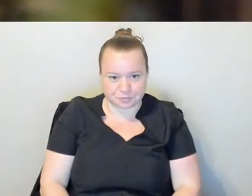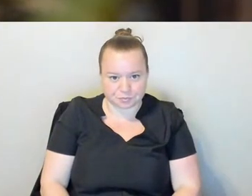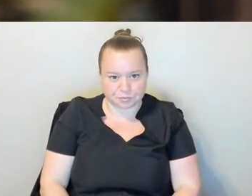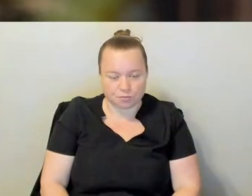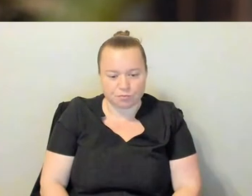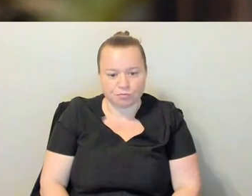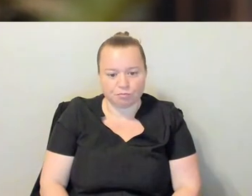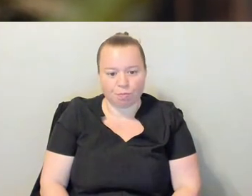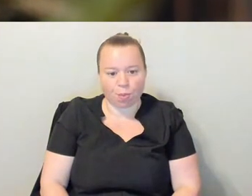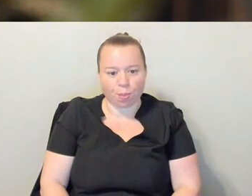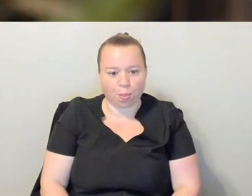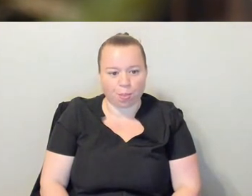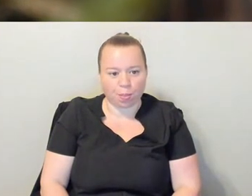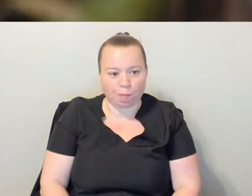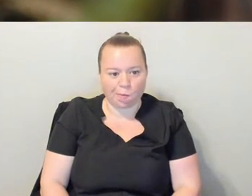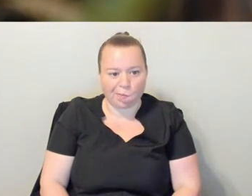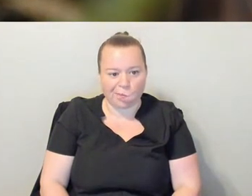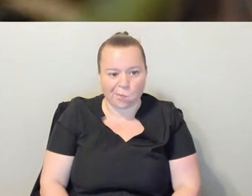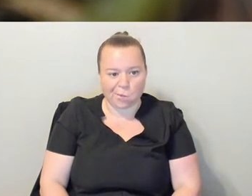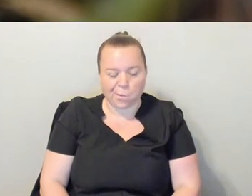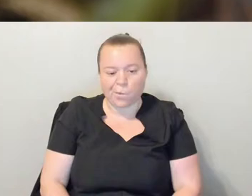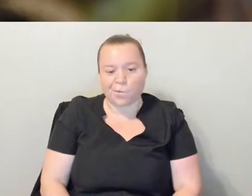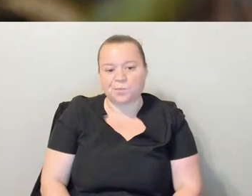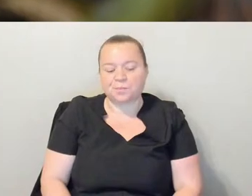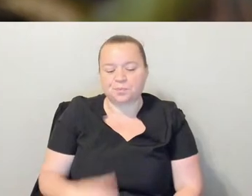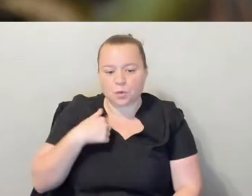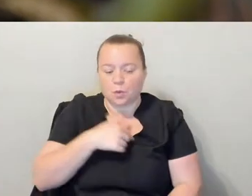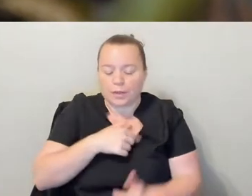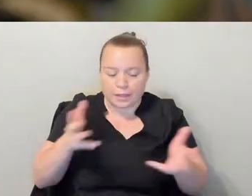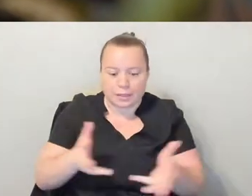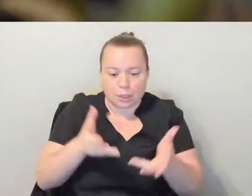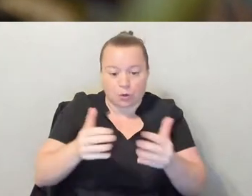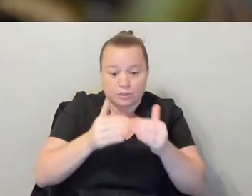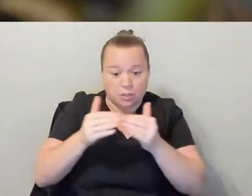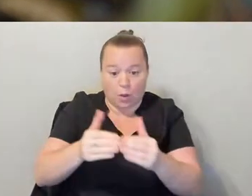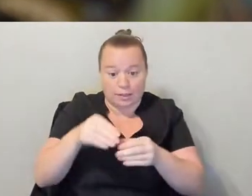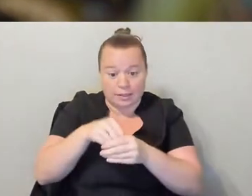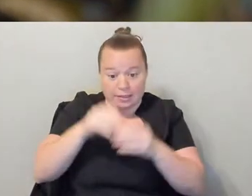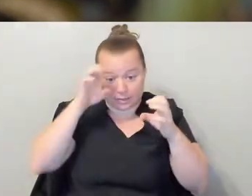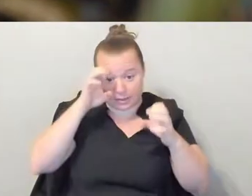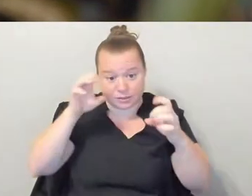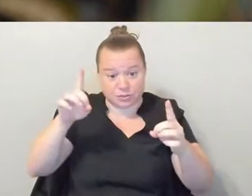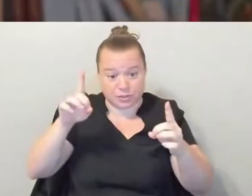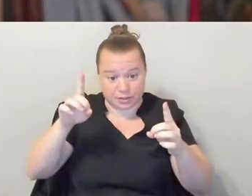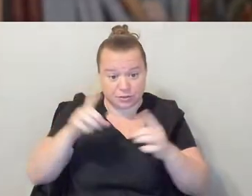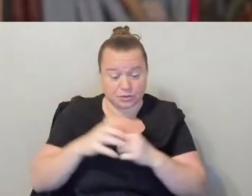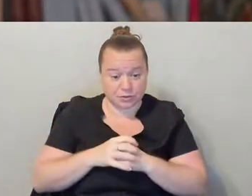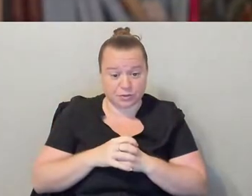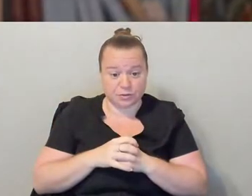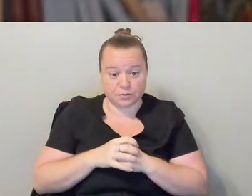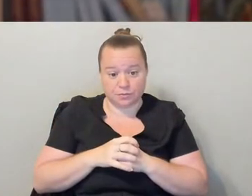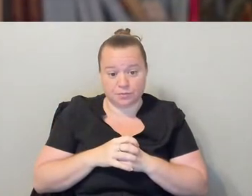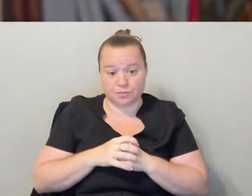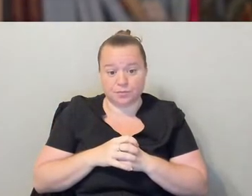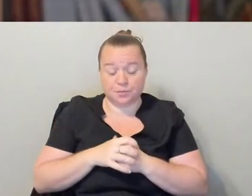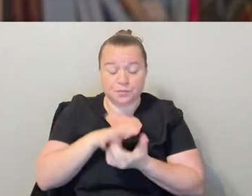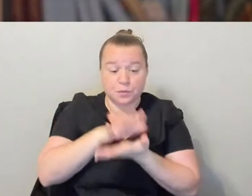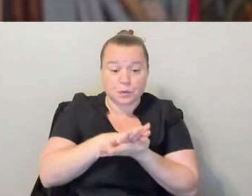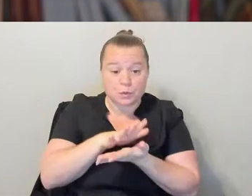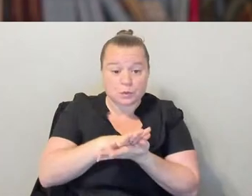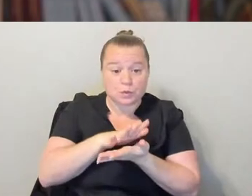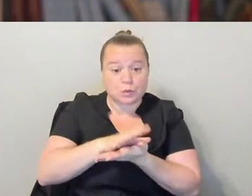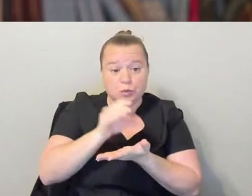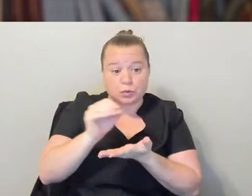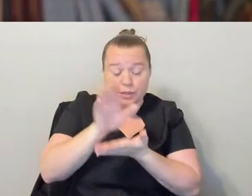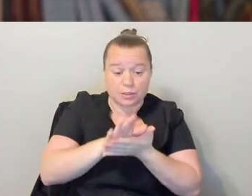School closures reinforce inequality in education and unpaid work. As schools and